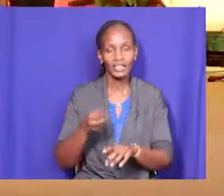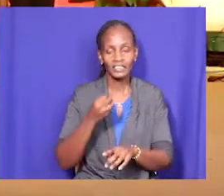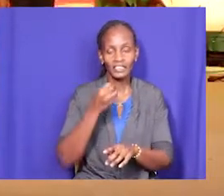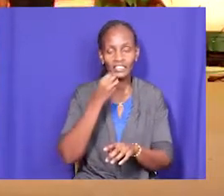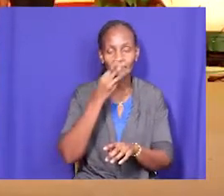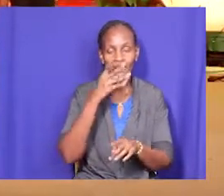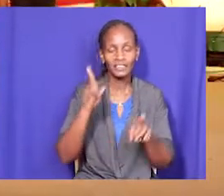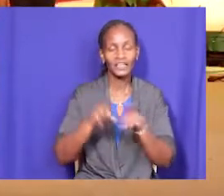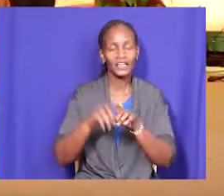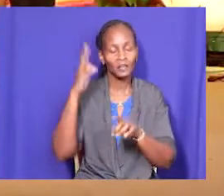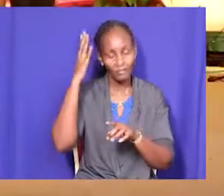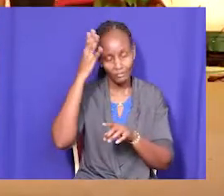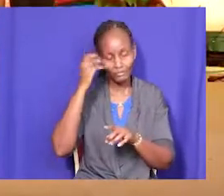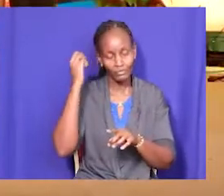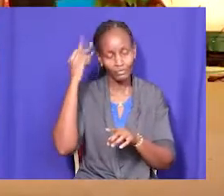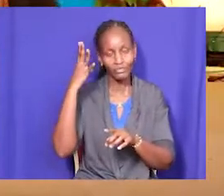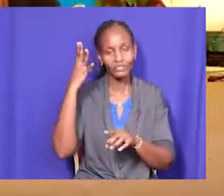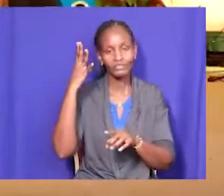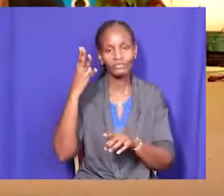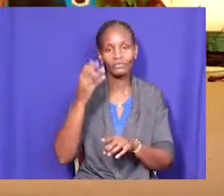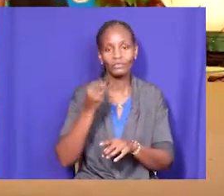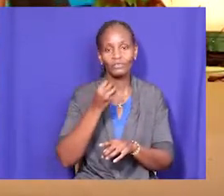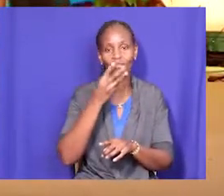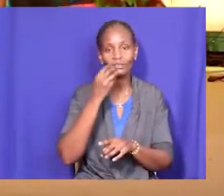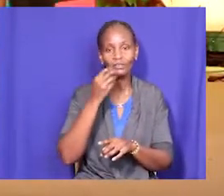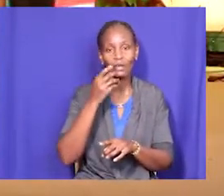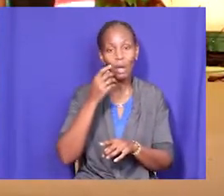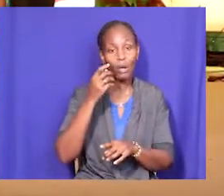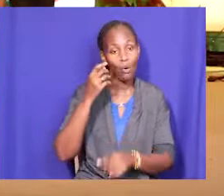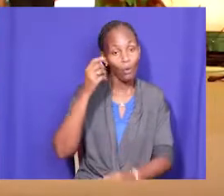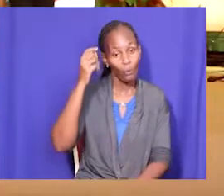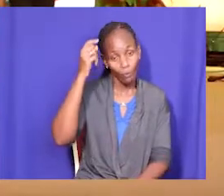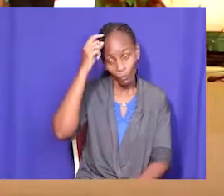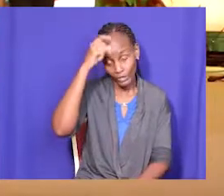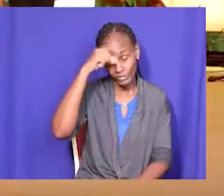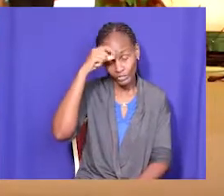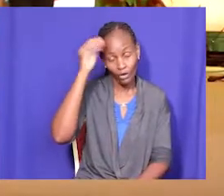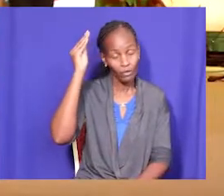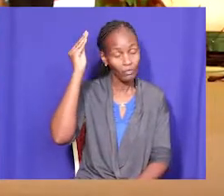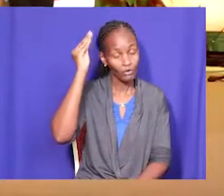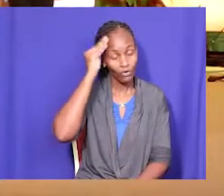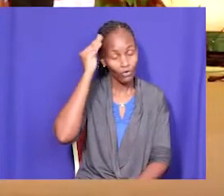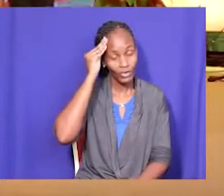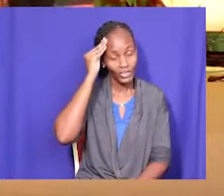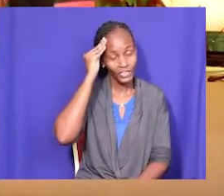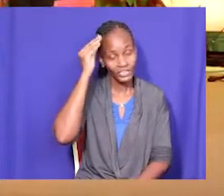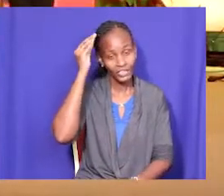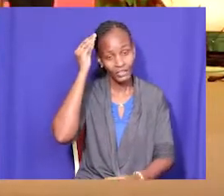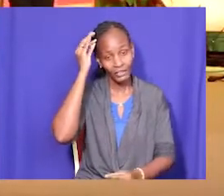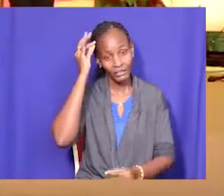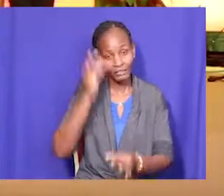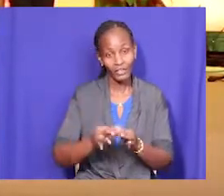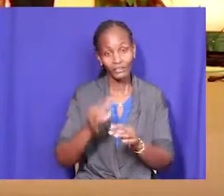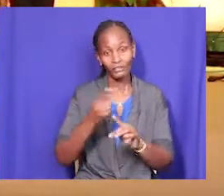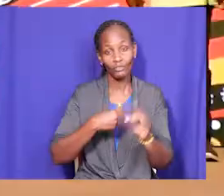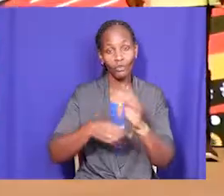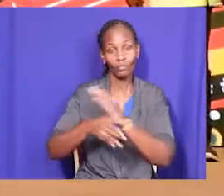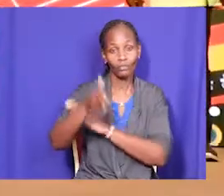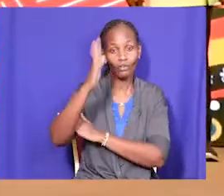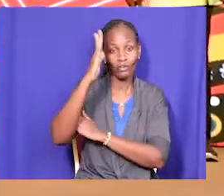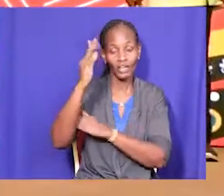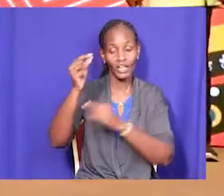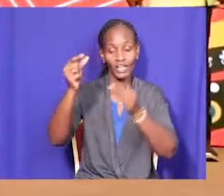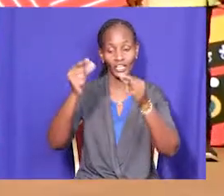flowers, wisdom and knowledge and faith from God, gifts of